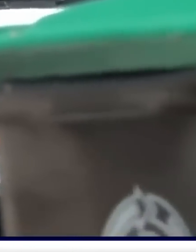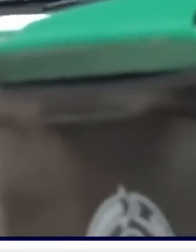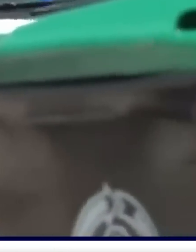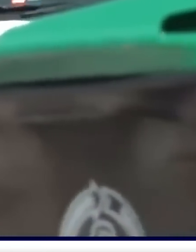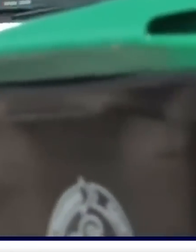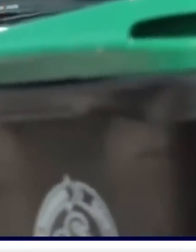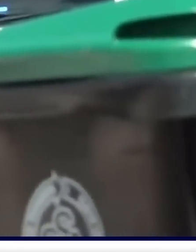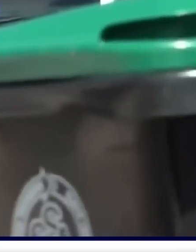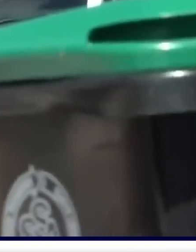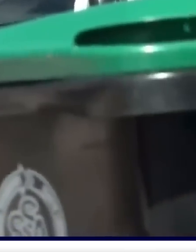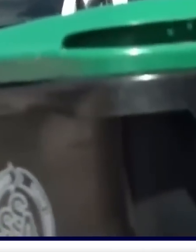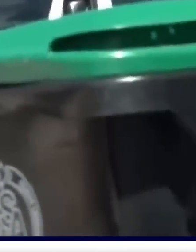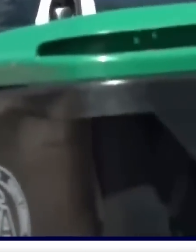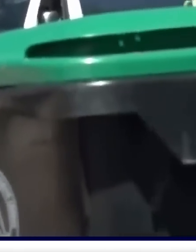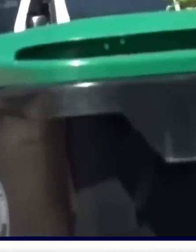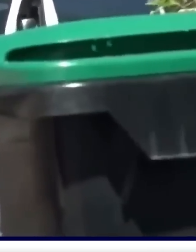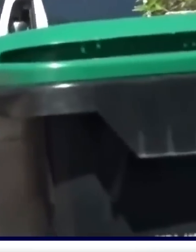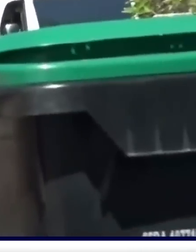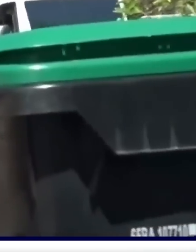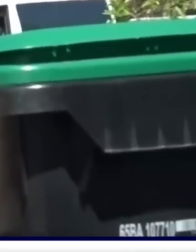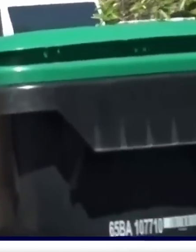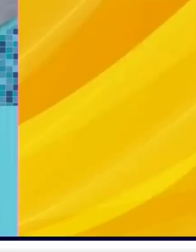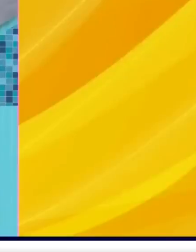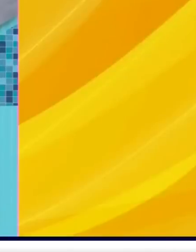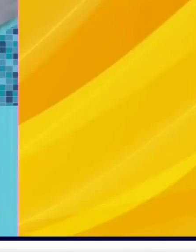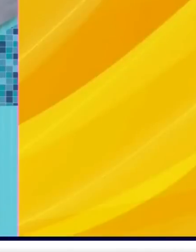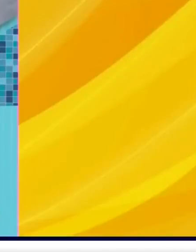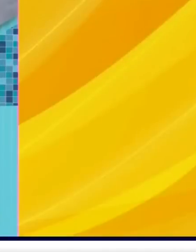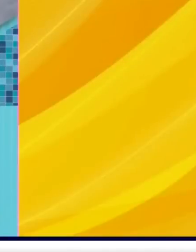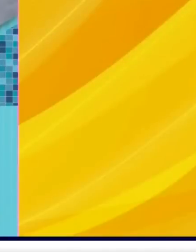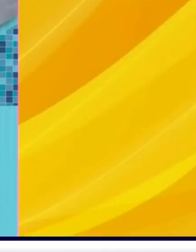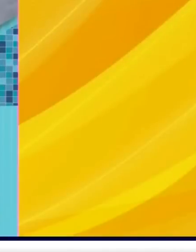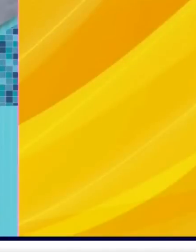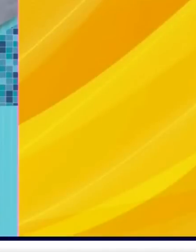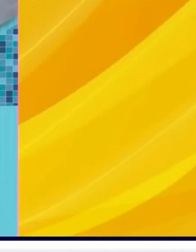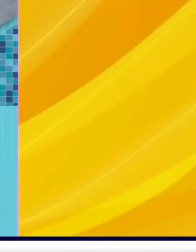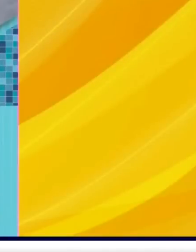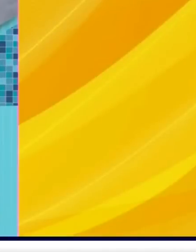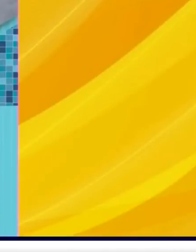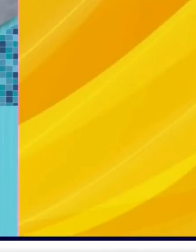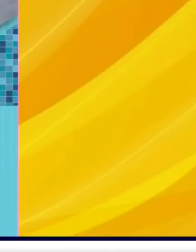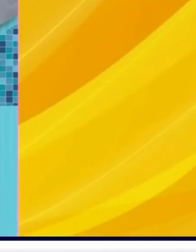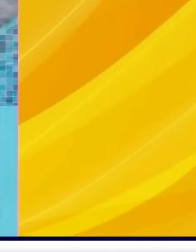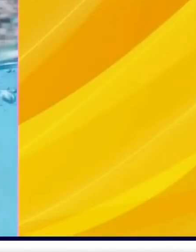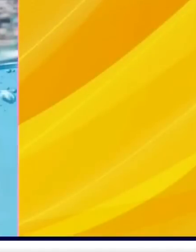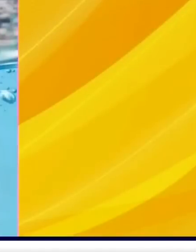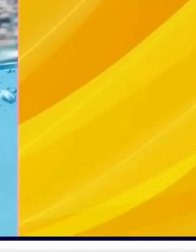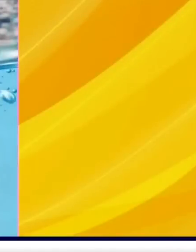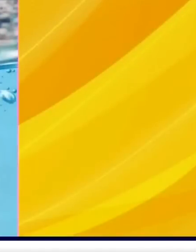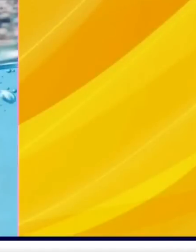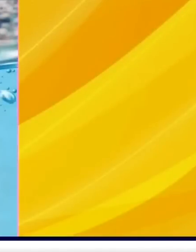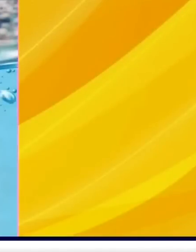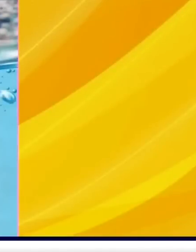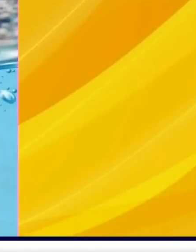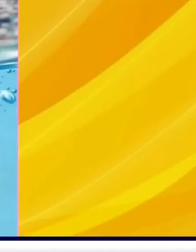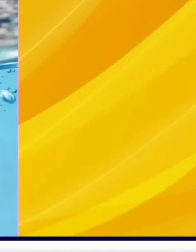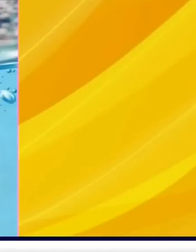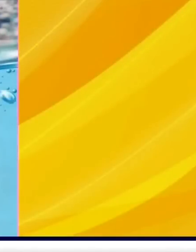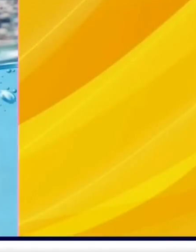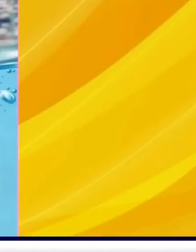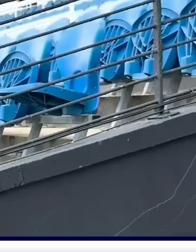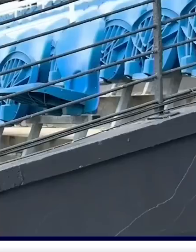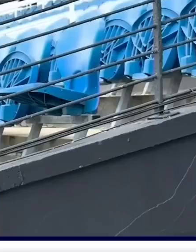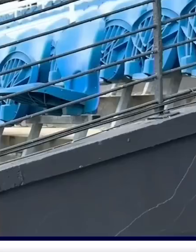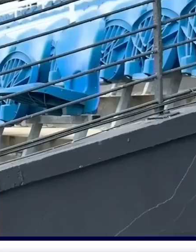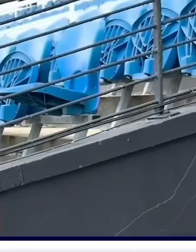collision between a motorcycle and a police vehicle. Barbadians taking advantage of swim classes offered by the National Sports Council. And